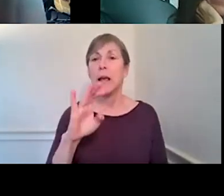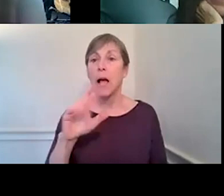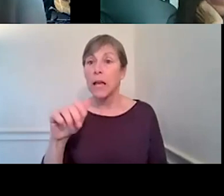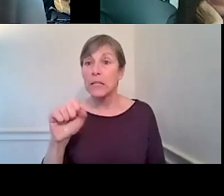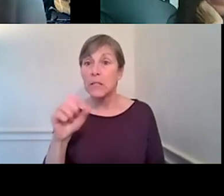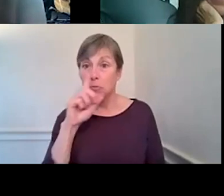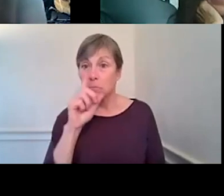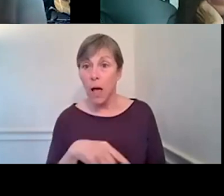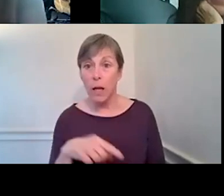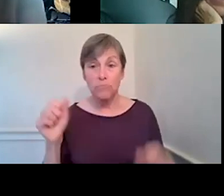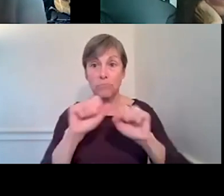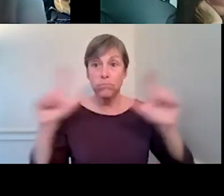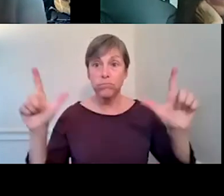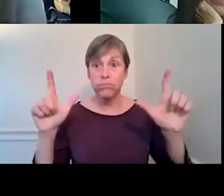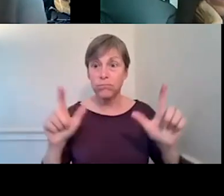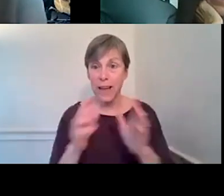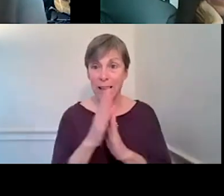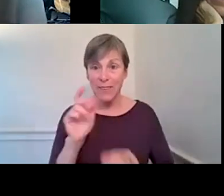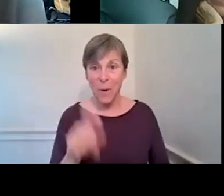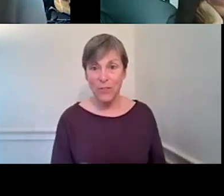your camera and ask the question that you have?